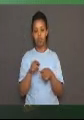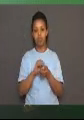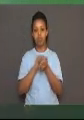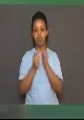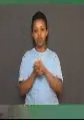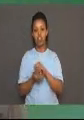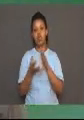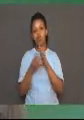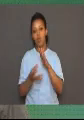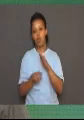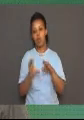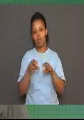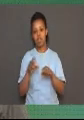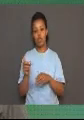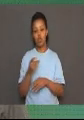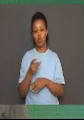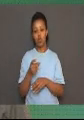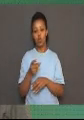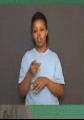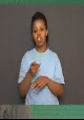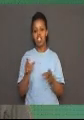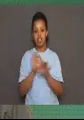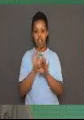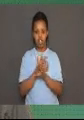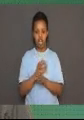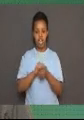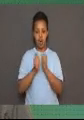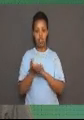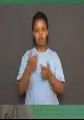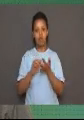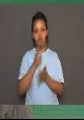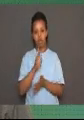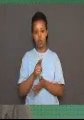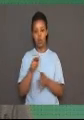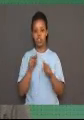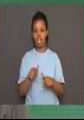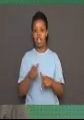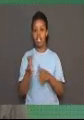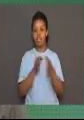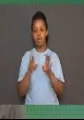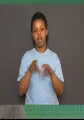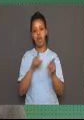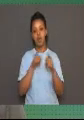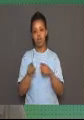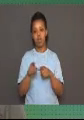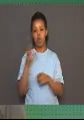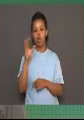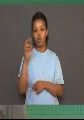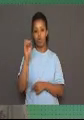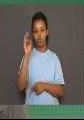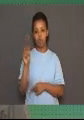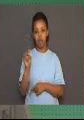change. In today's lesson, we will describe chromosomal